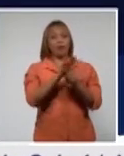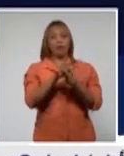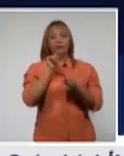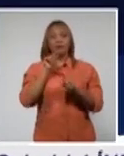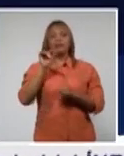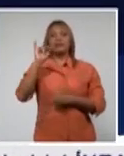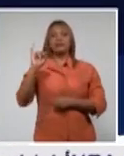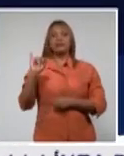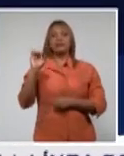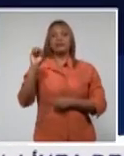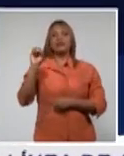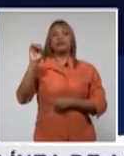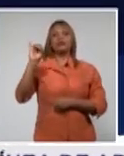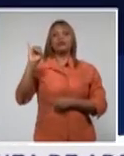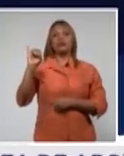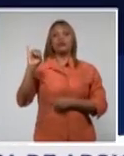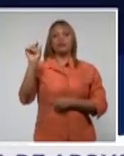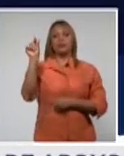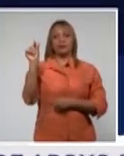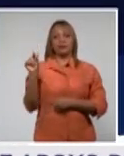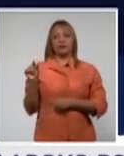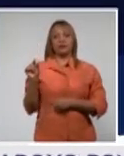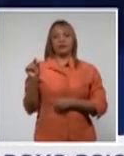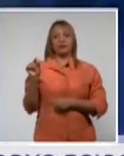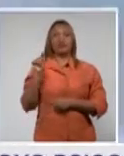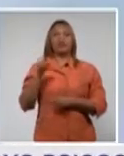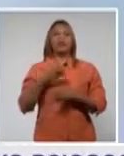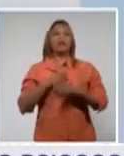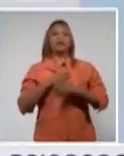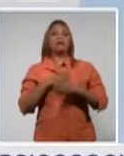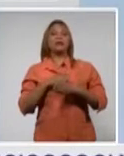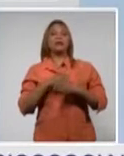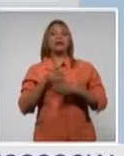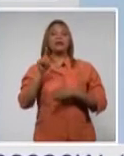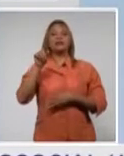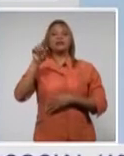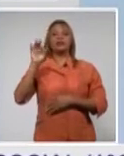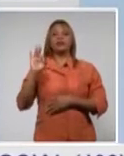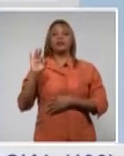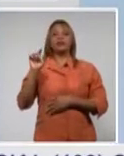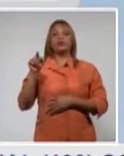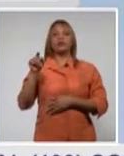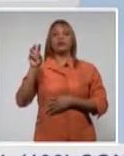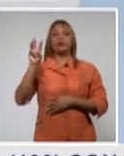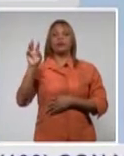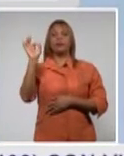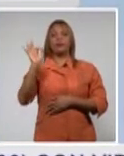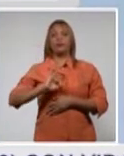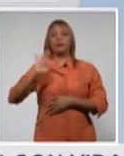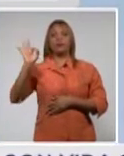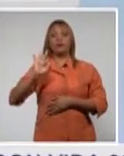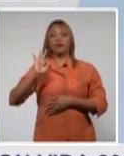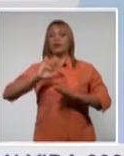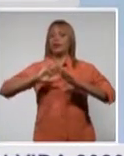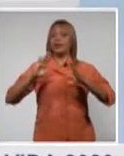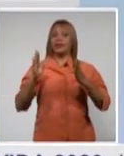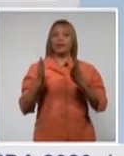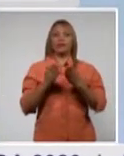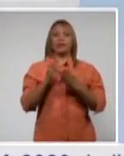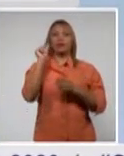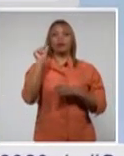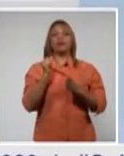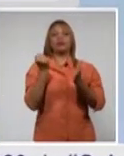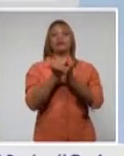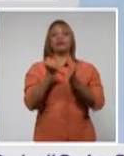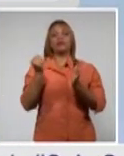or 18.3%, are active hospitalized cases, a high number, as you can see.